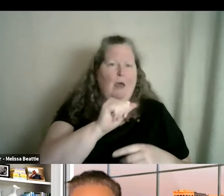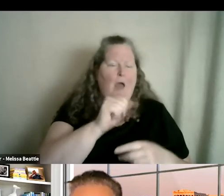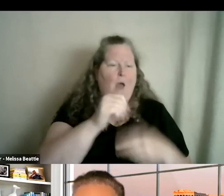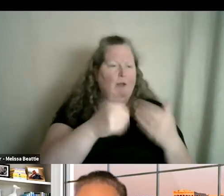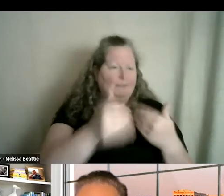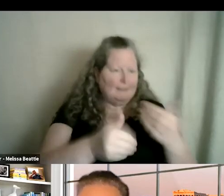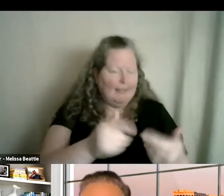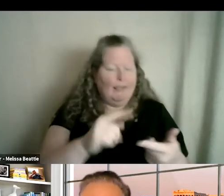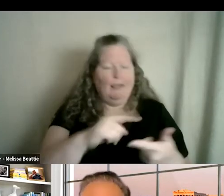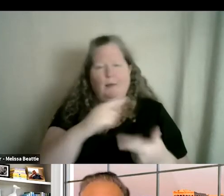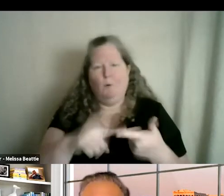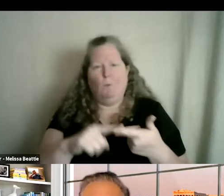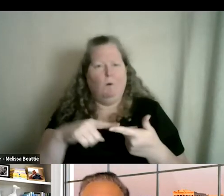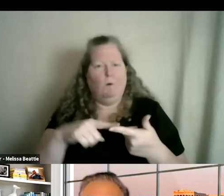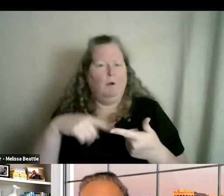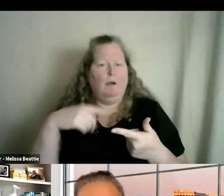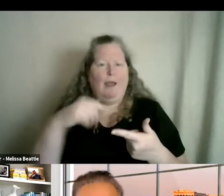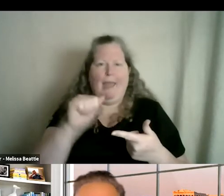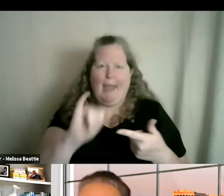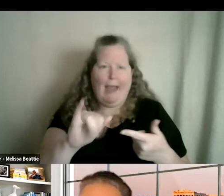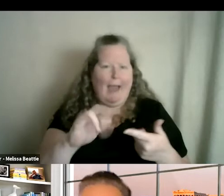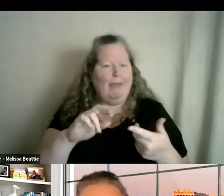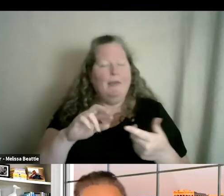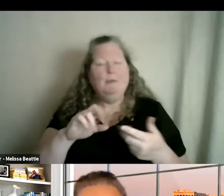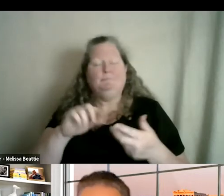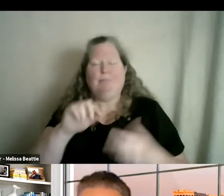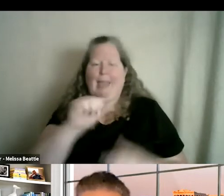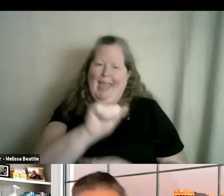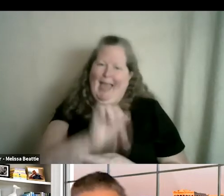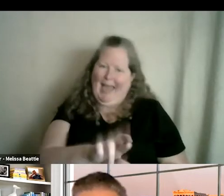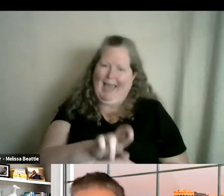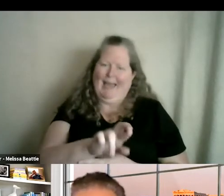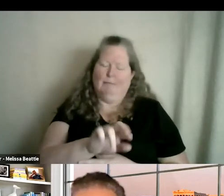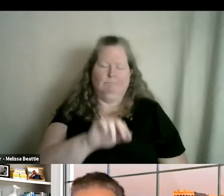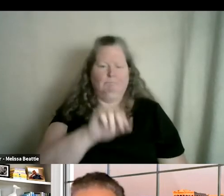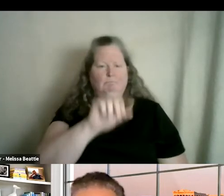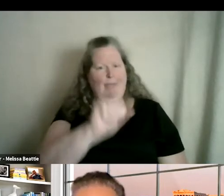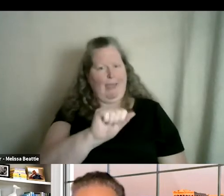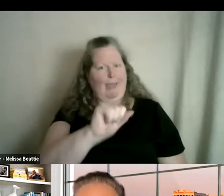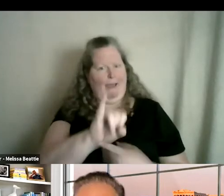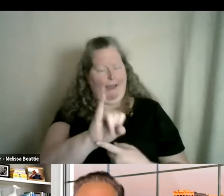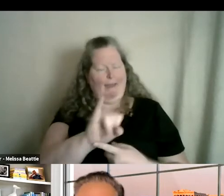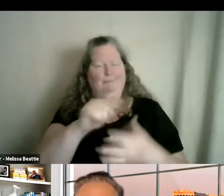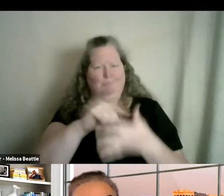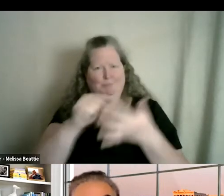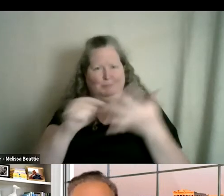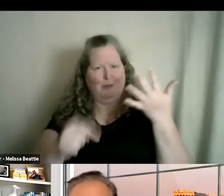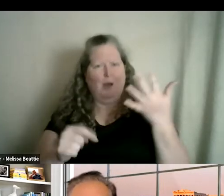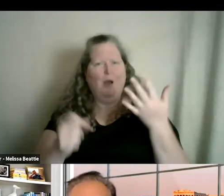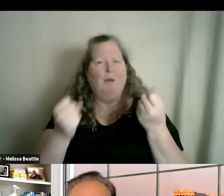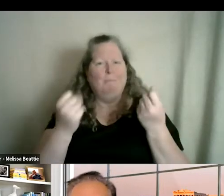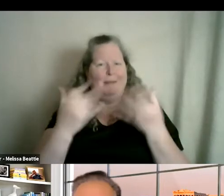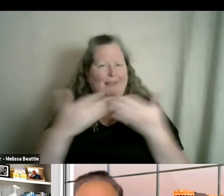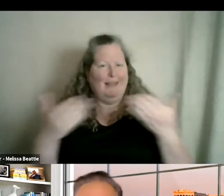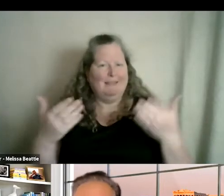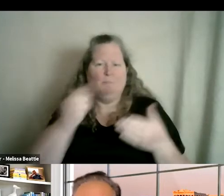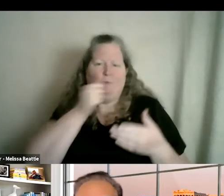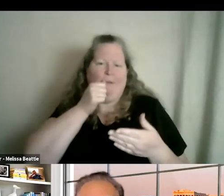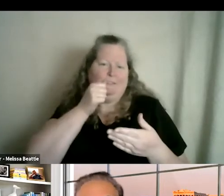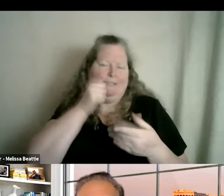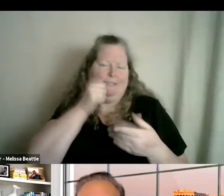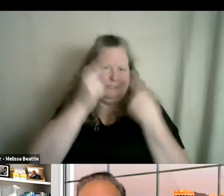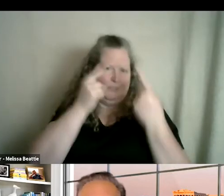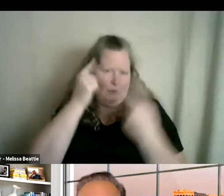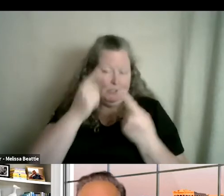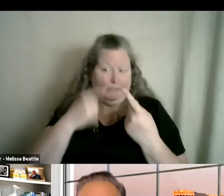going on over there. Cybersecurity, making sure that data is not exfiltrated, protected, and all of that kind of stuff. And then privacy considerations. And I